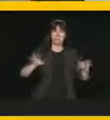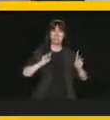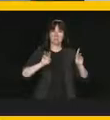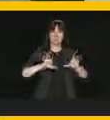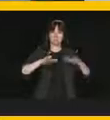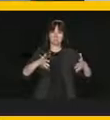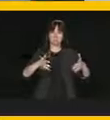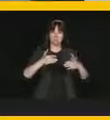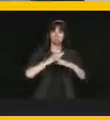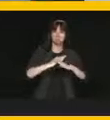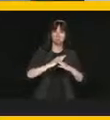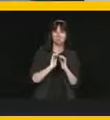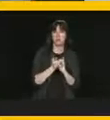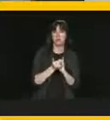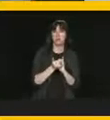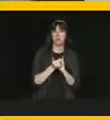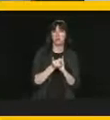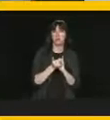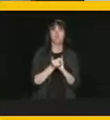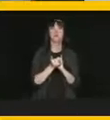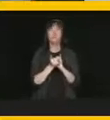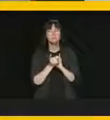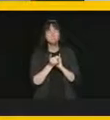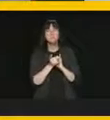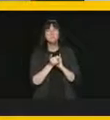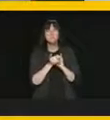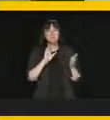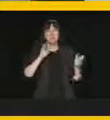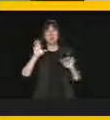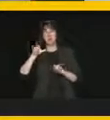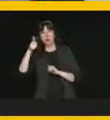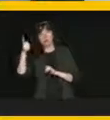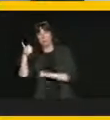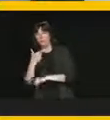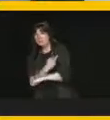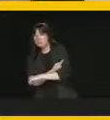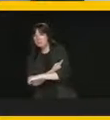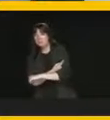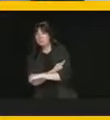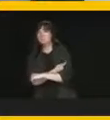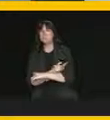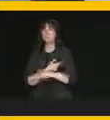protect the population. We know that with respect to other vaccines,